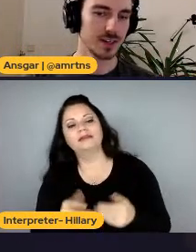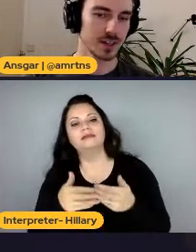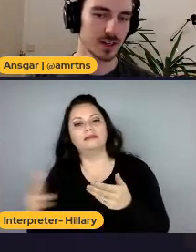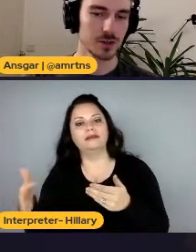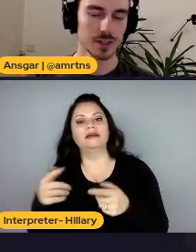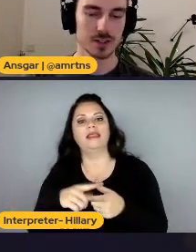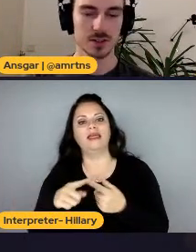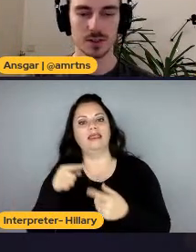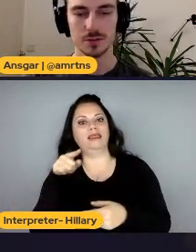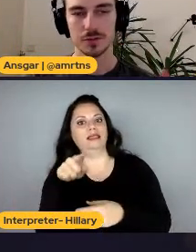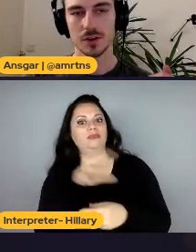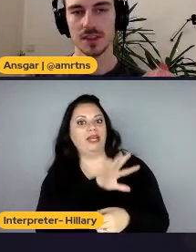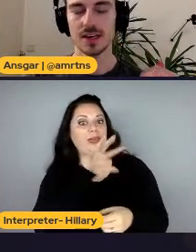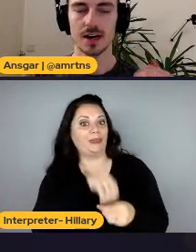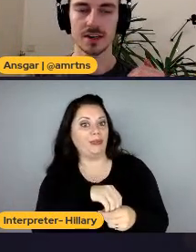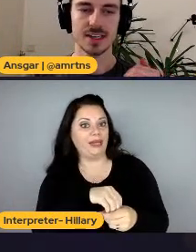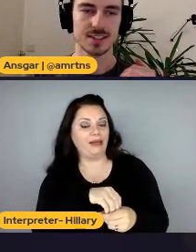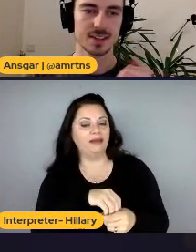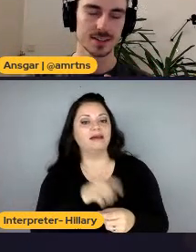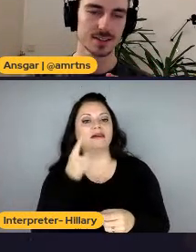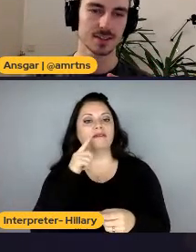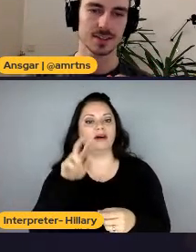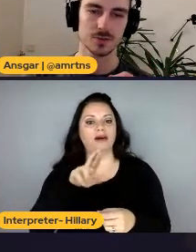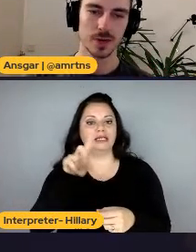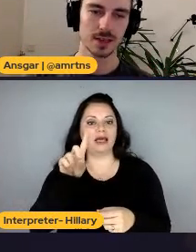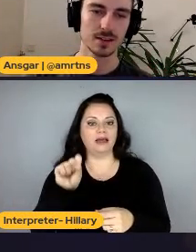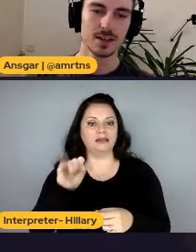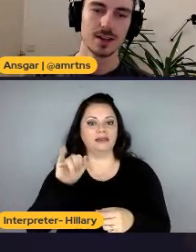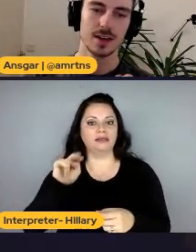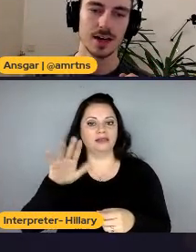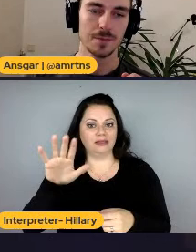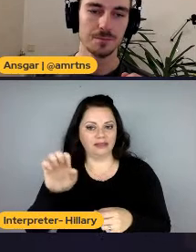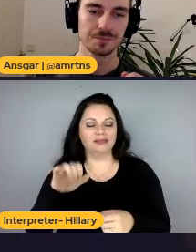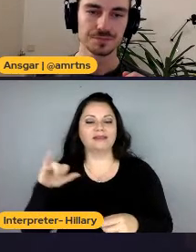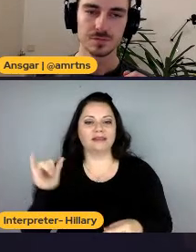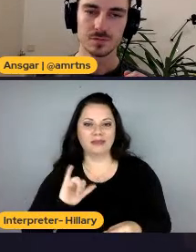one included. So for the RDS instance as well,